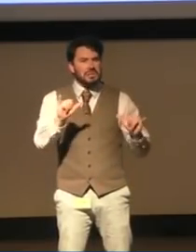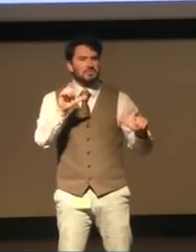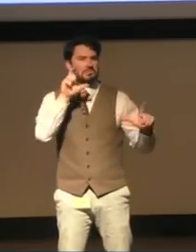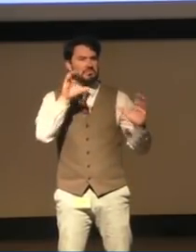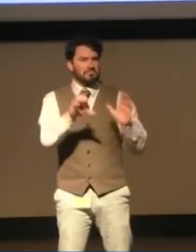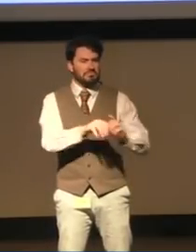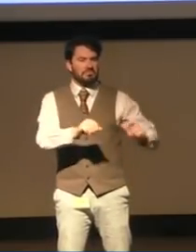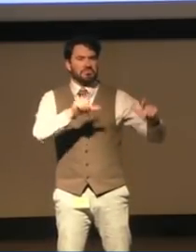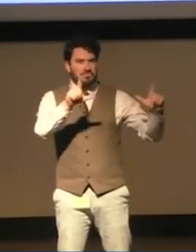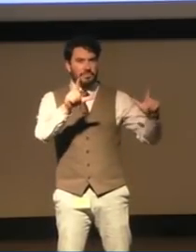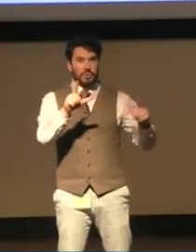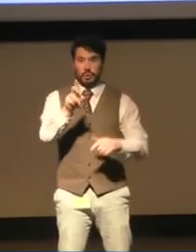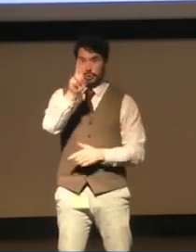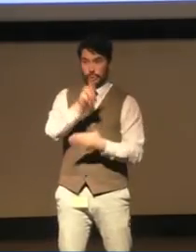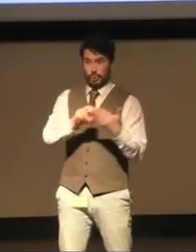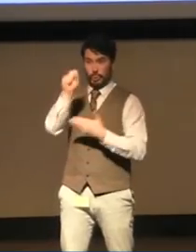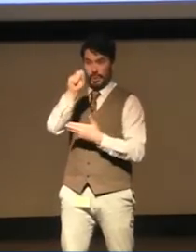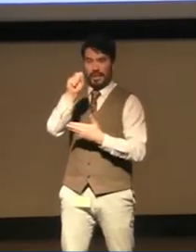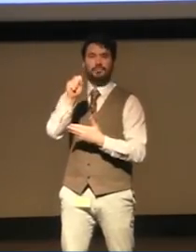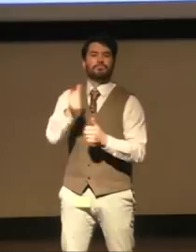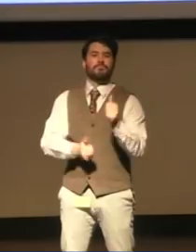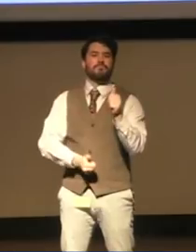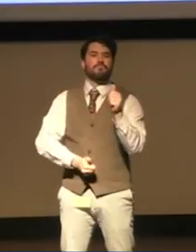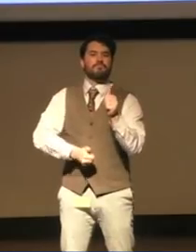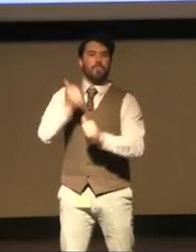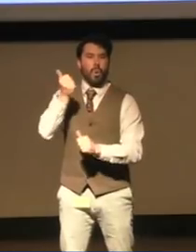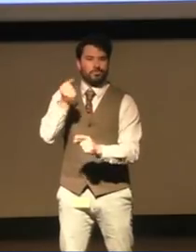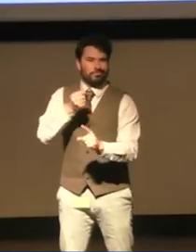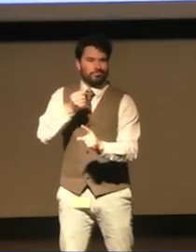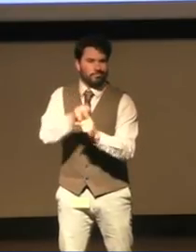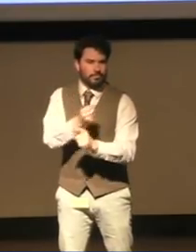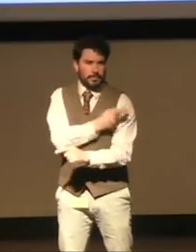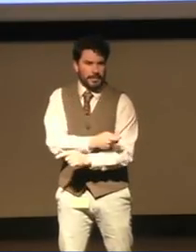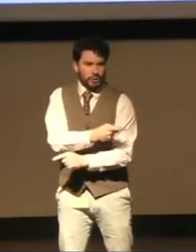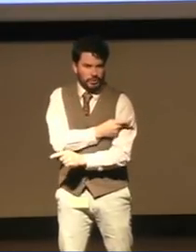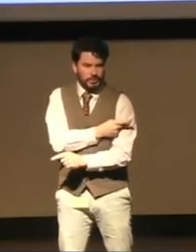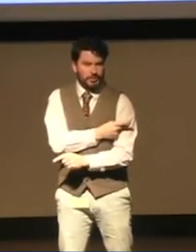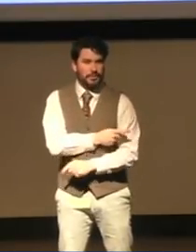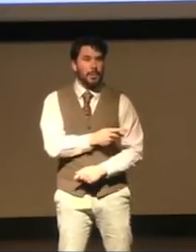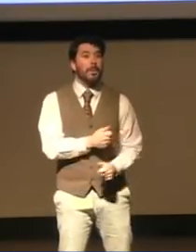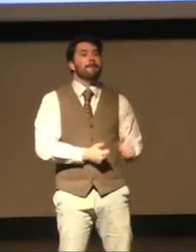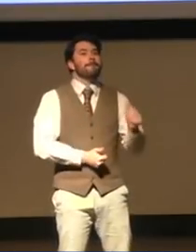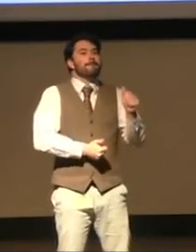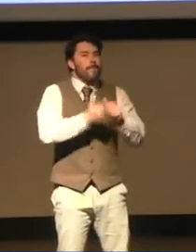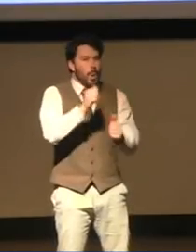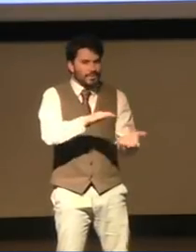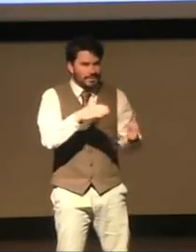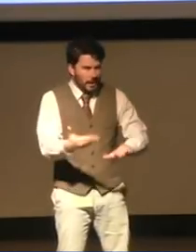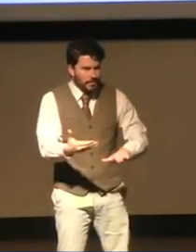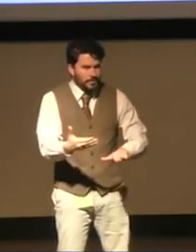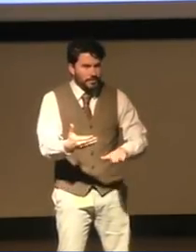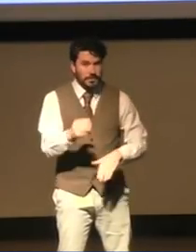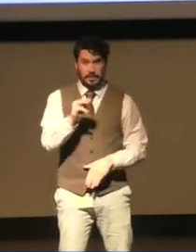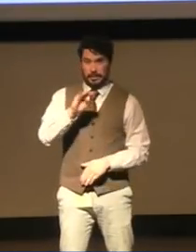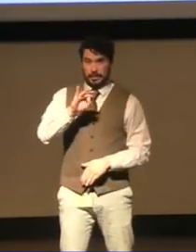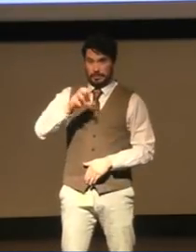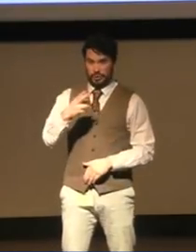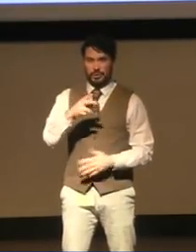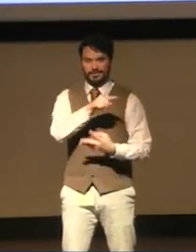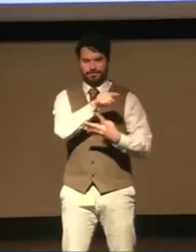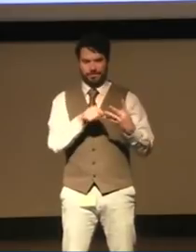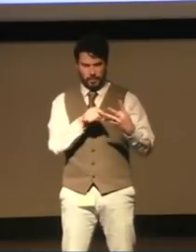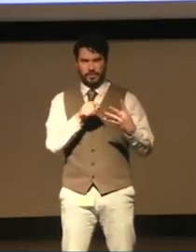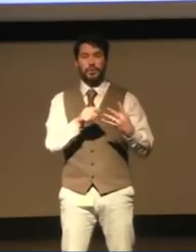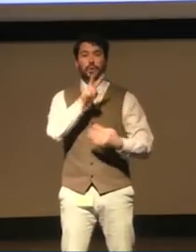world, both in number of cases and in deaths. Michigan is fourth in the United States with over 2,000 deaths